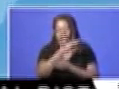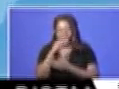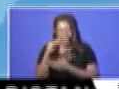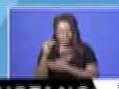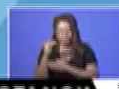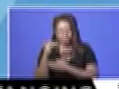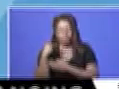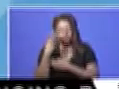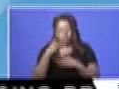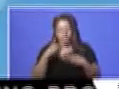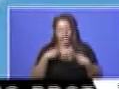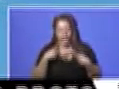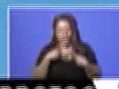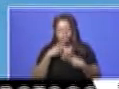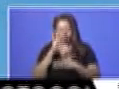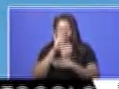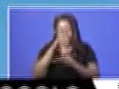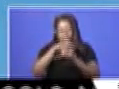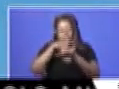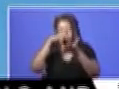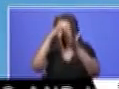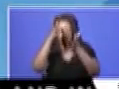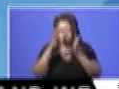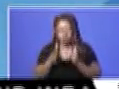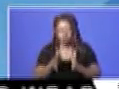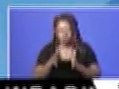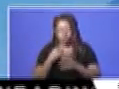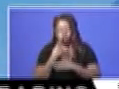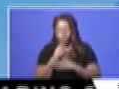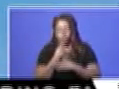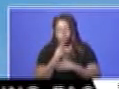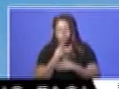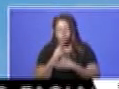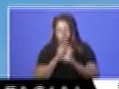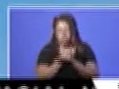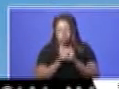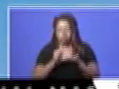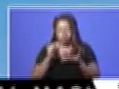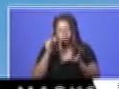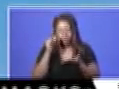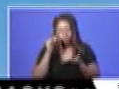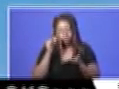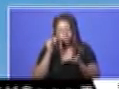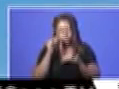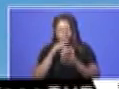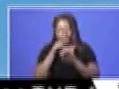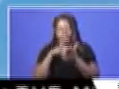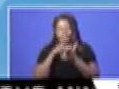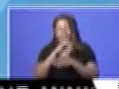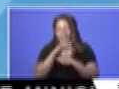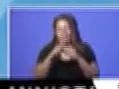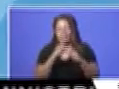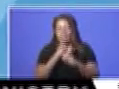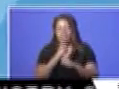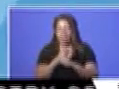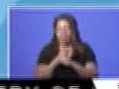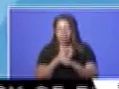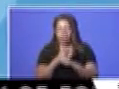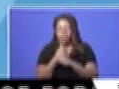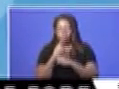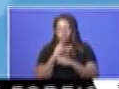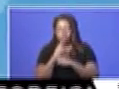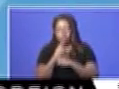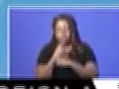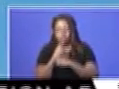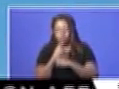we had five of our students who are graduating this year, who